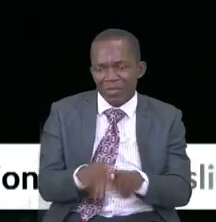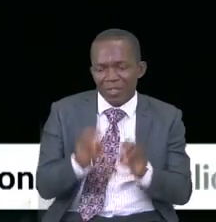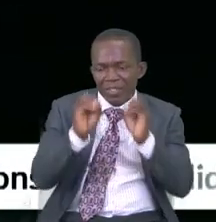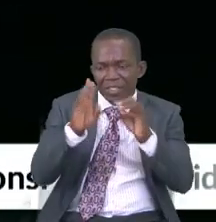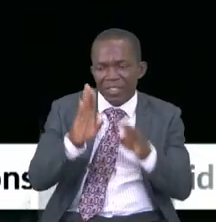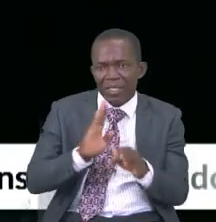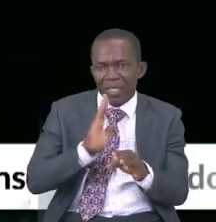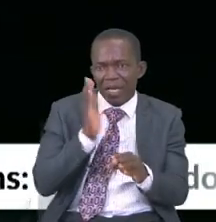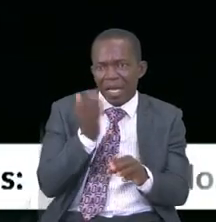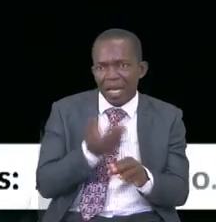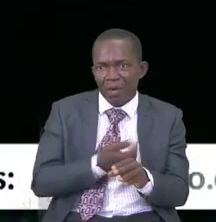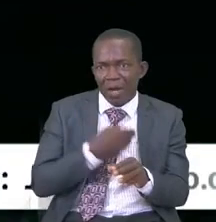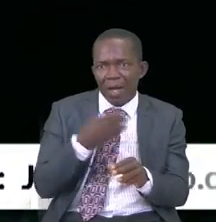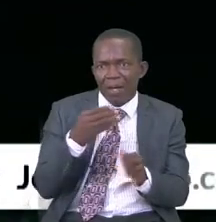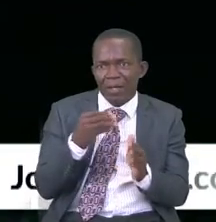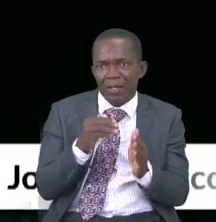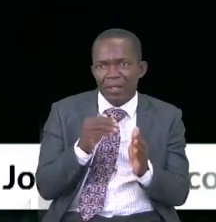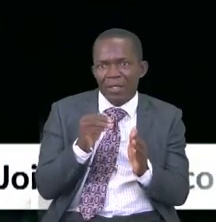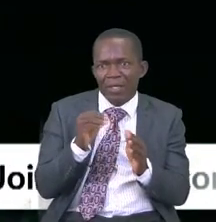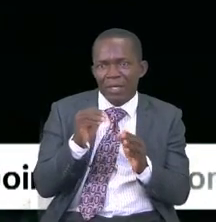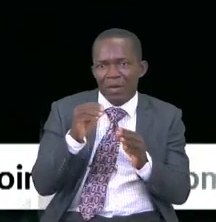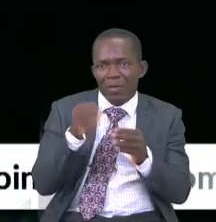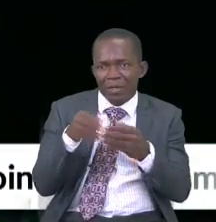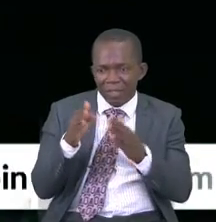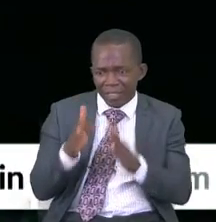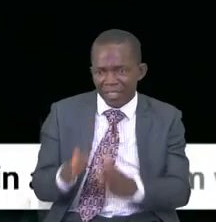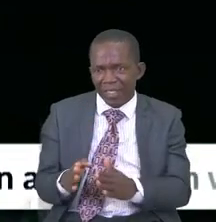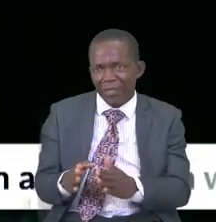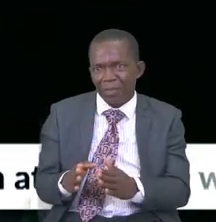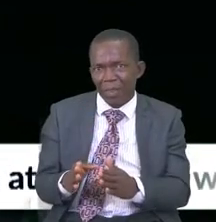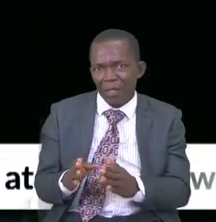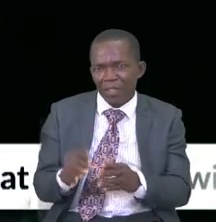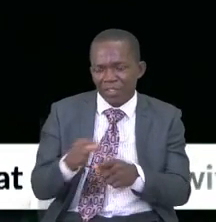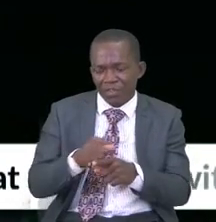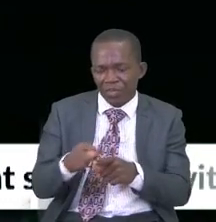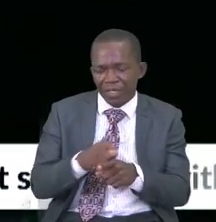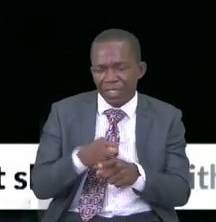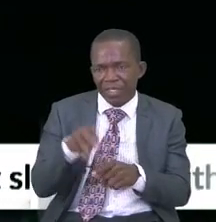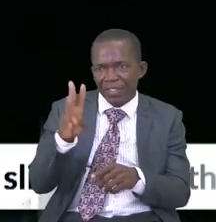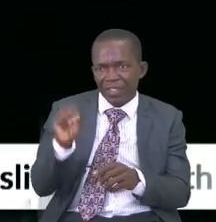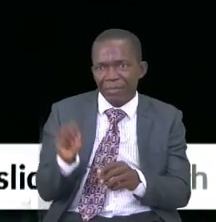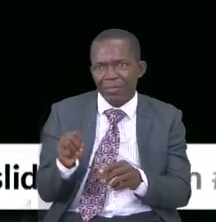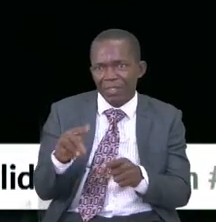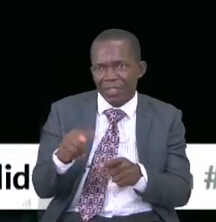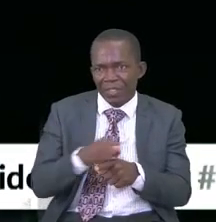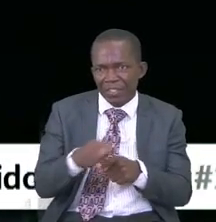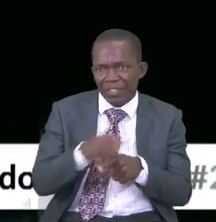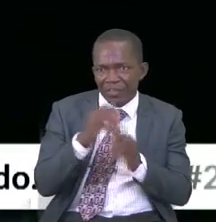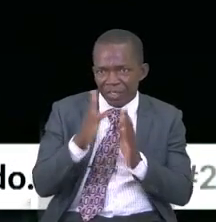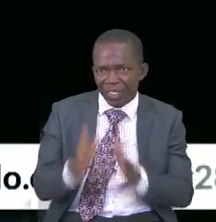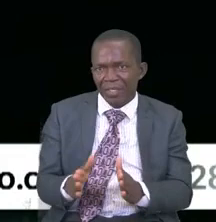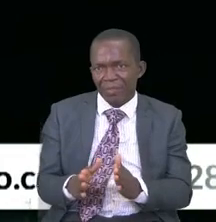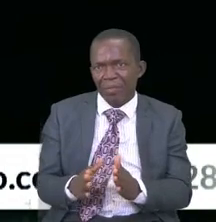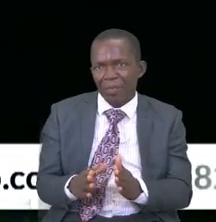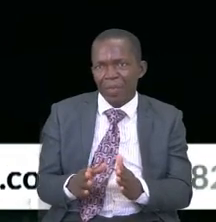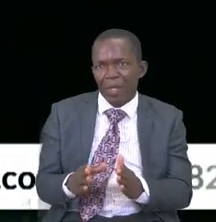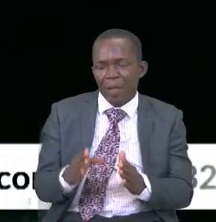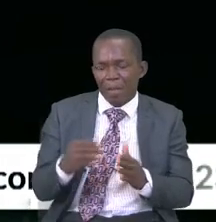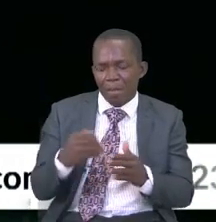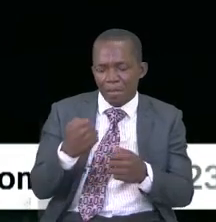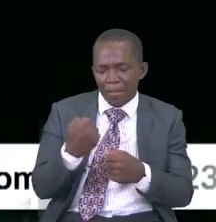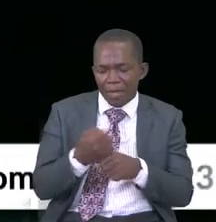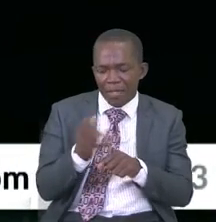mentors, number one, teach them to communicate and not to castigate. Communicate the gospel. Don't